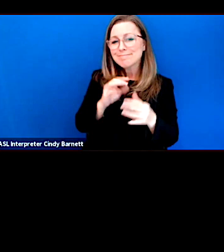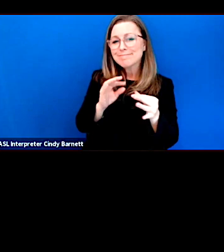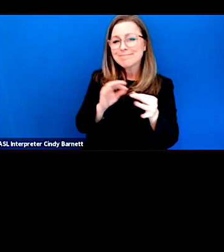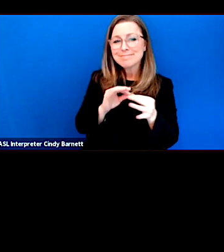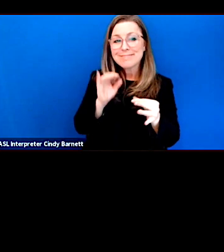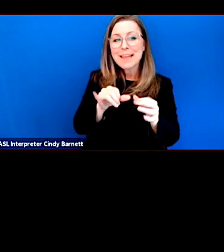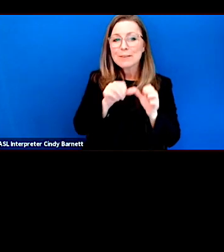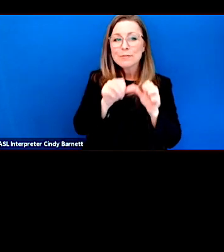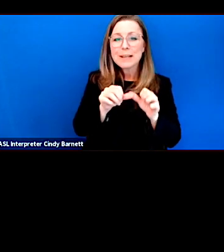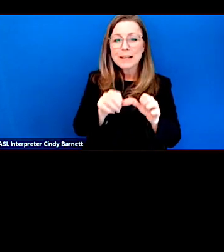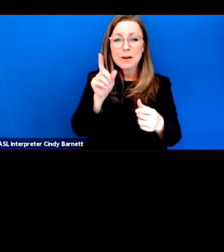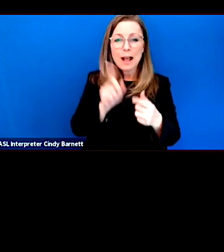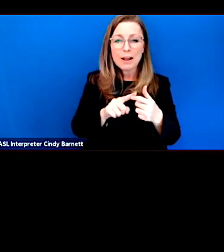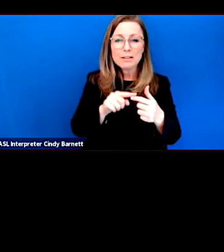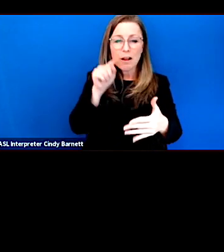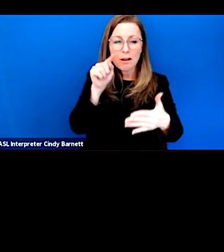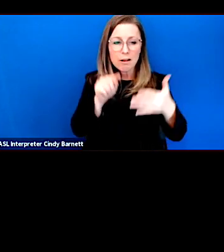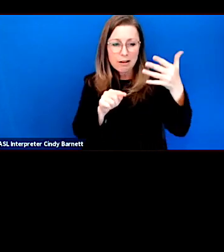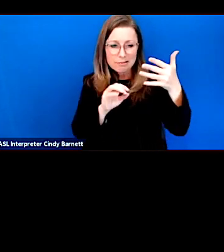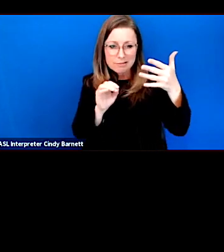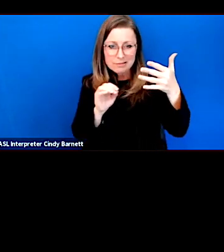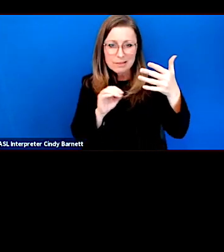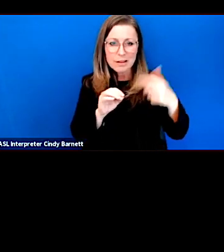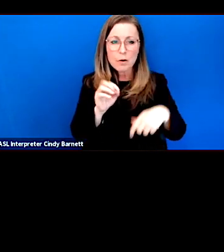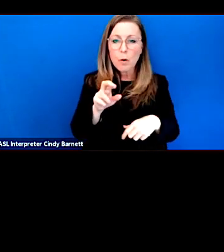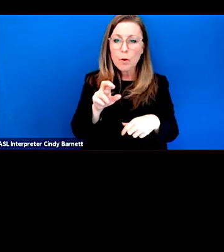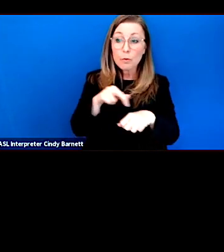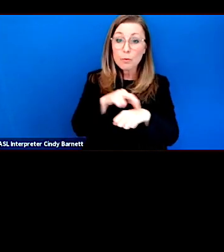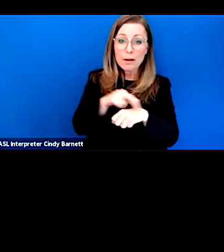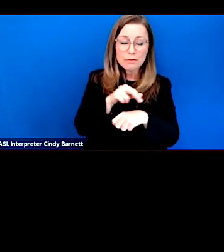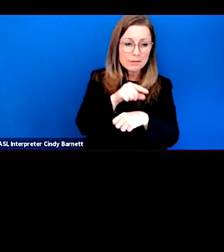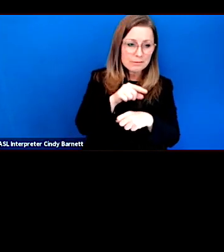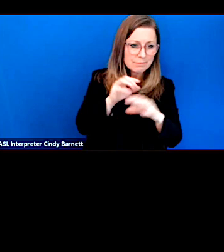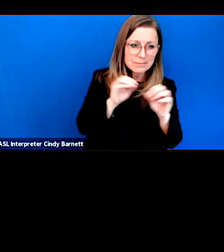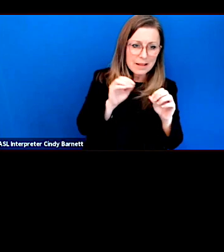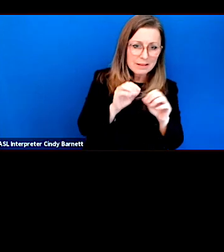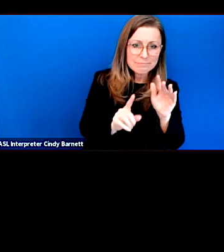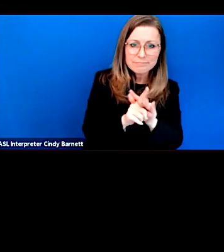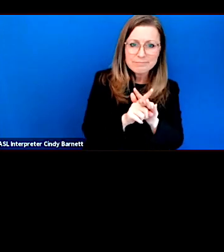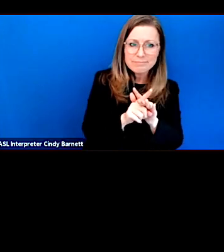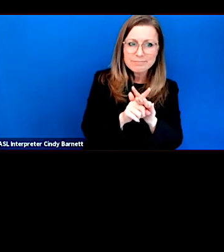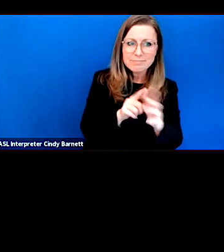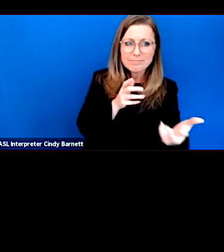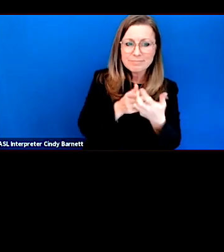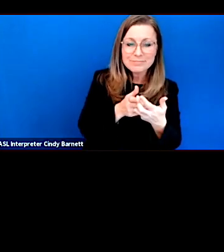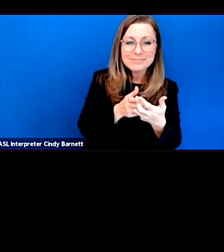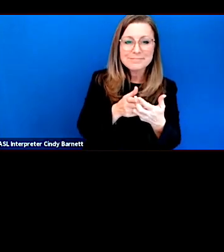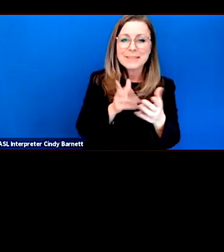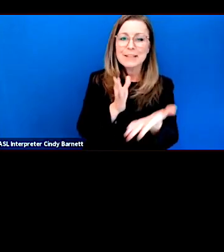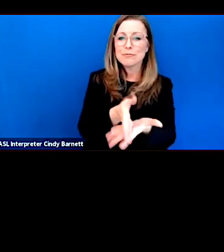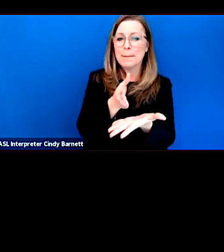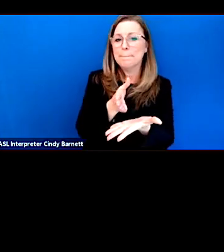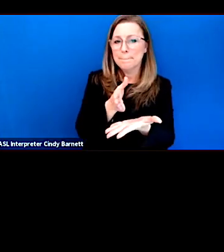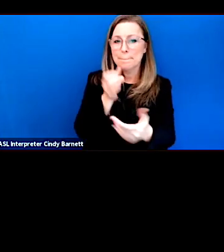to this process is practicality and budget. There is a limit on the time and energy that one can devote to this step of